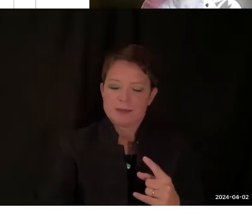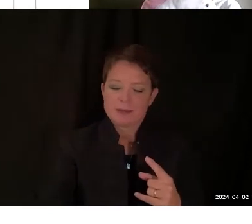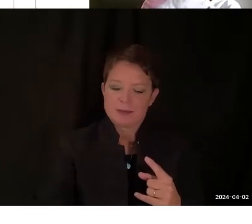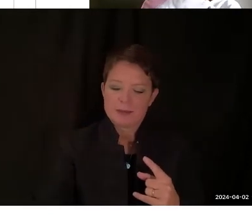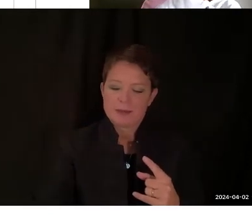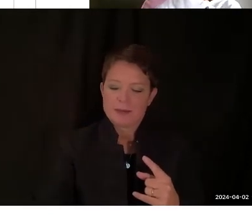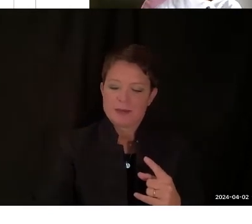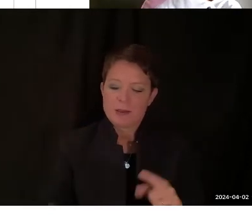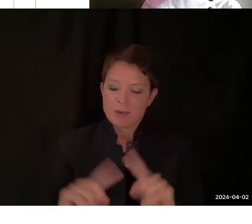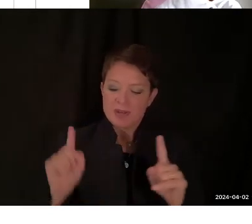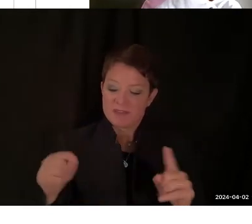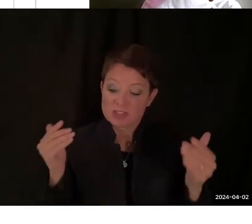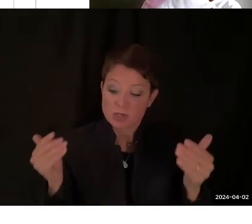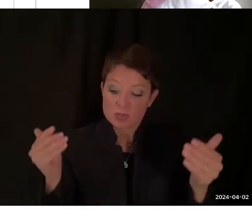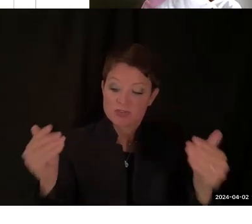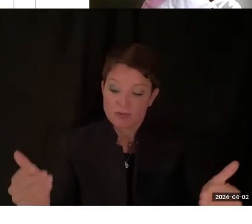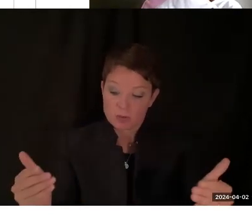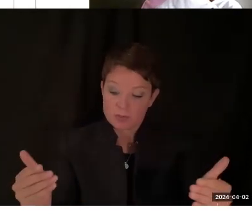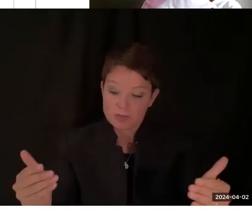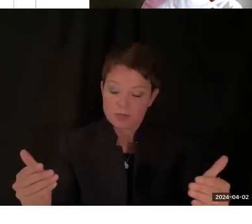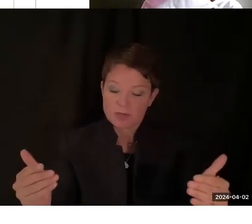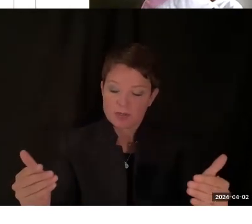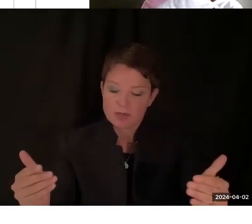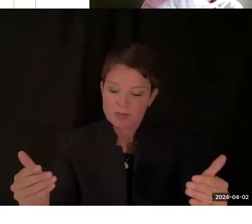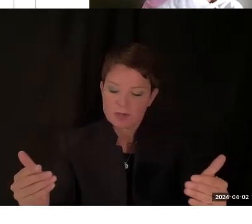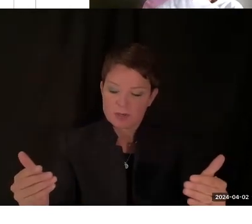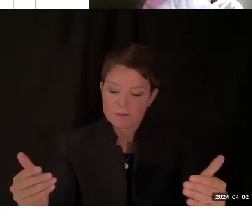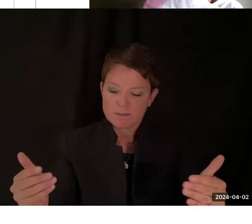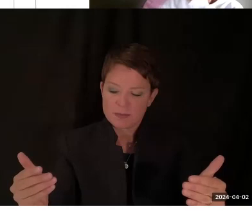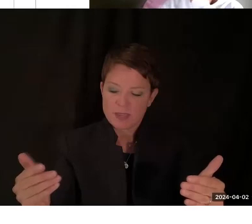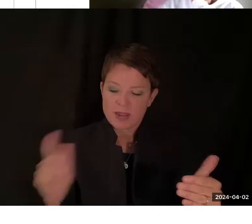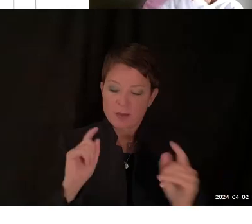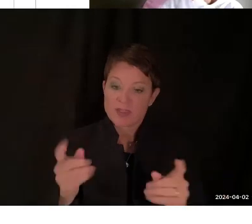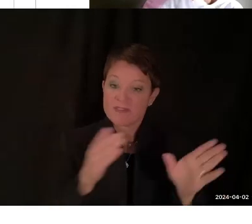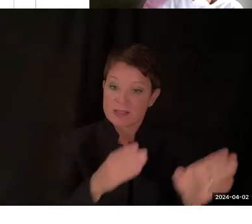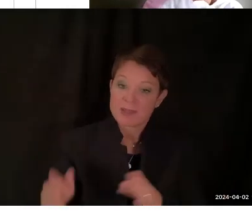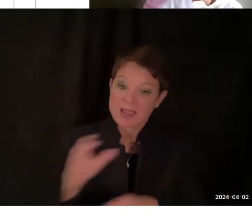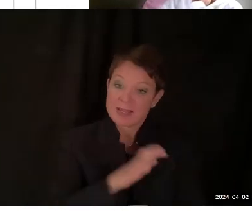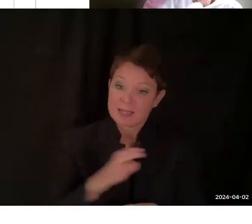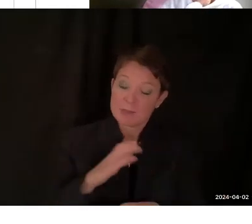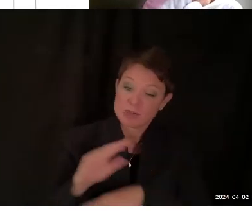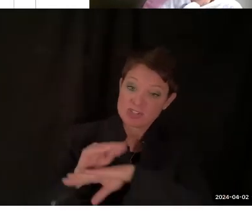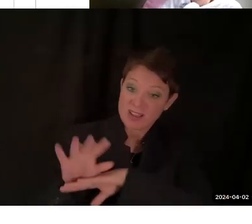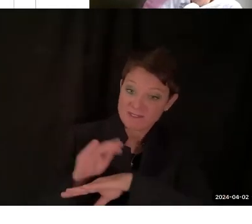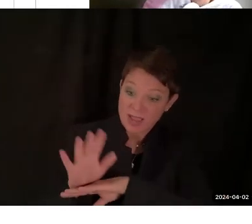you know, if this is going to go forward and I was going to give the planning commission advice,